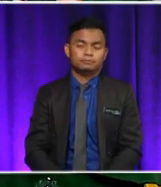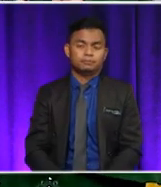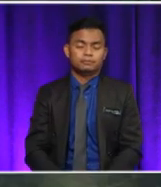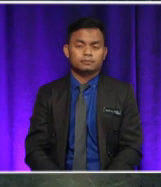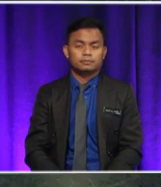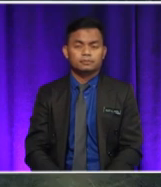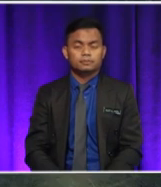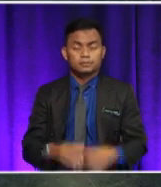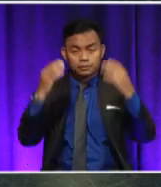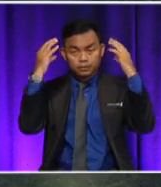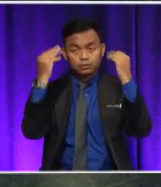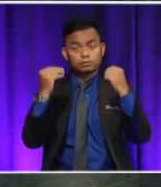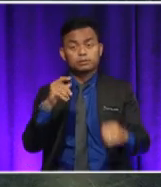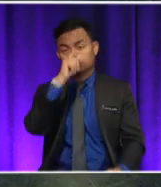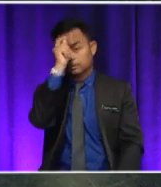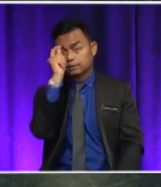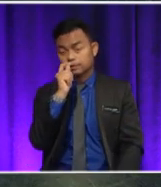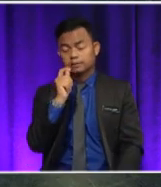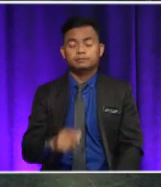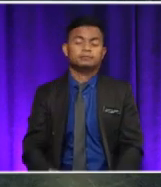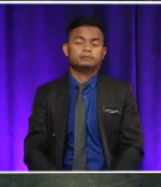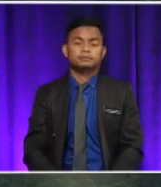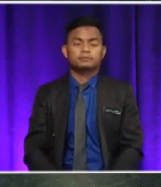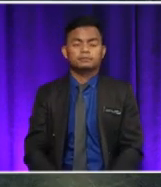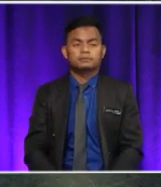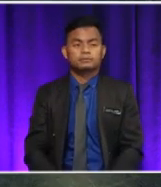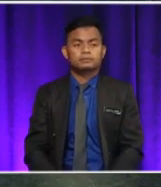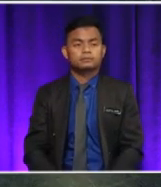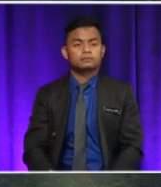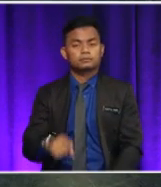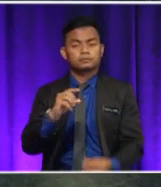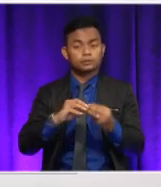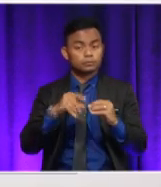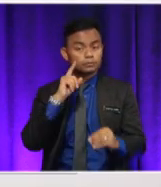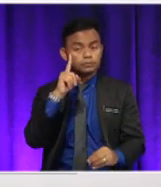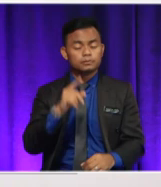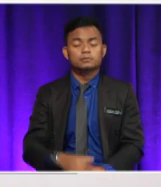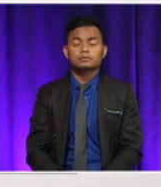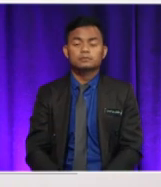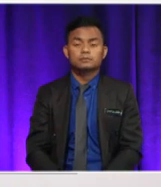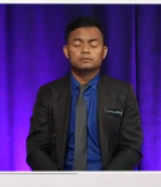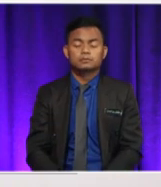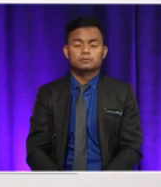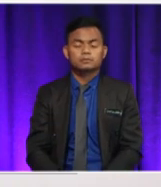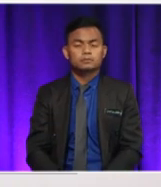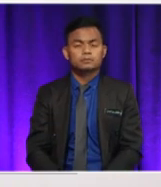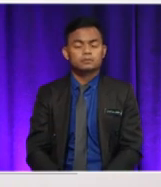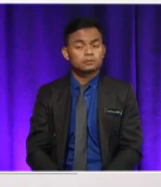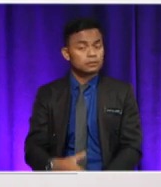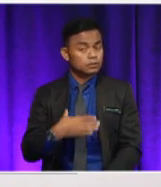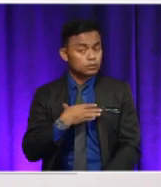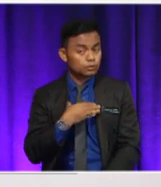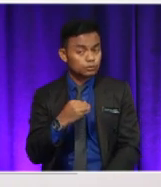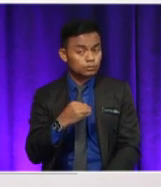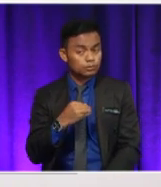our friends some questions, okay? The first one, do you like traveling? So